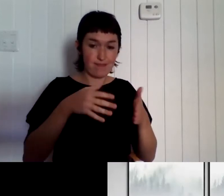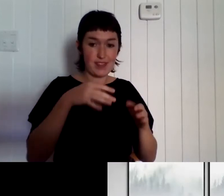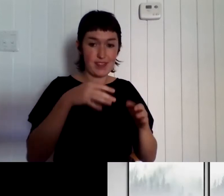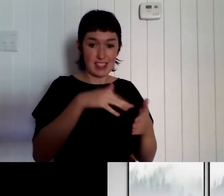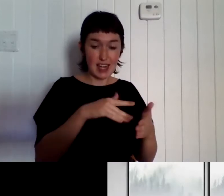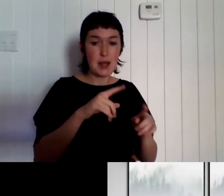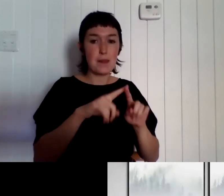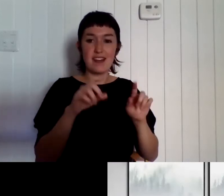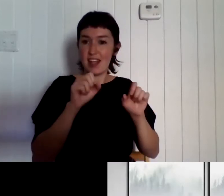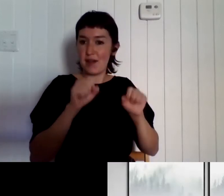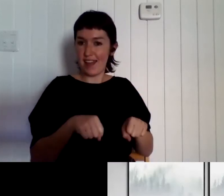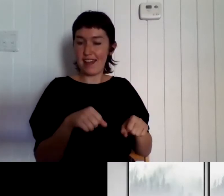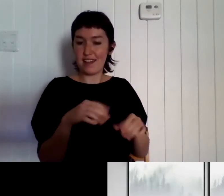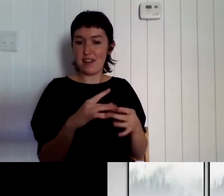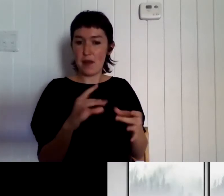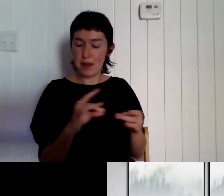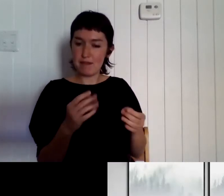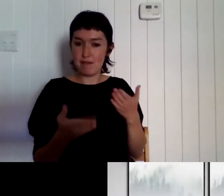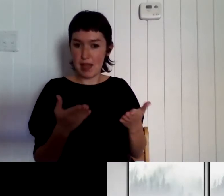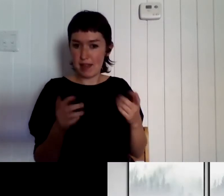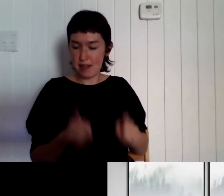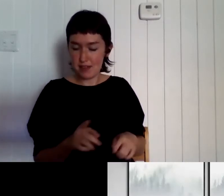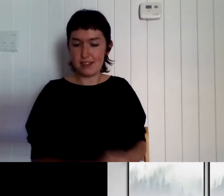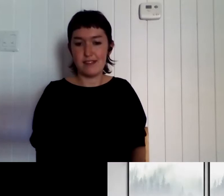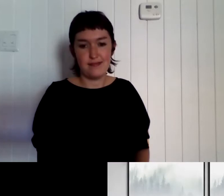what might be going on. So